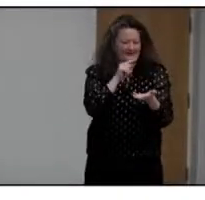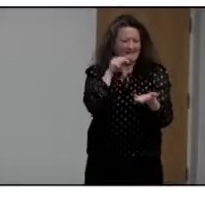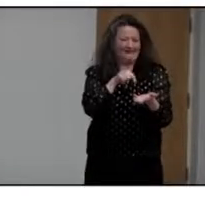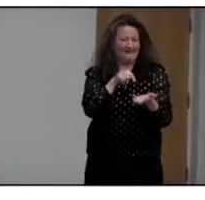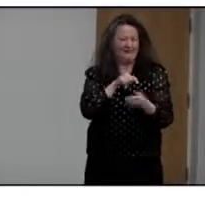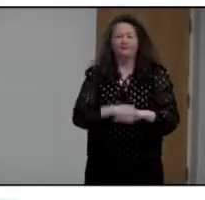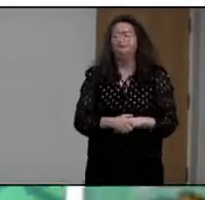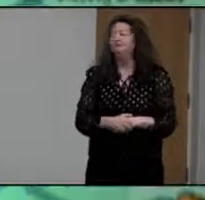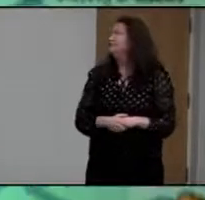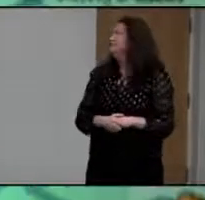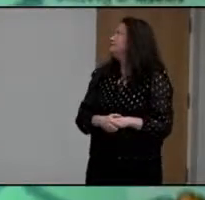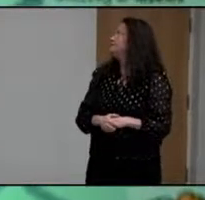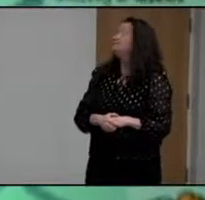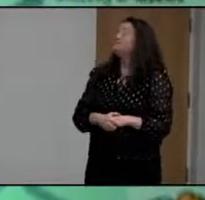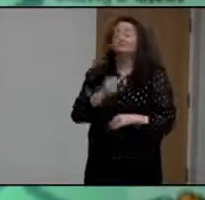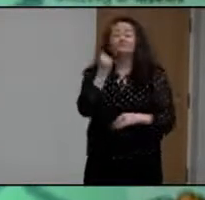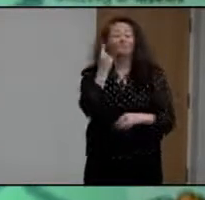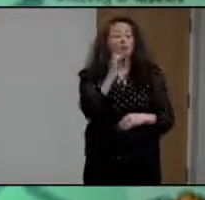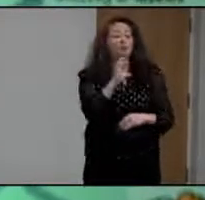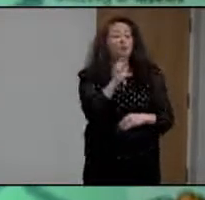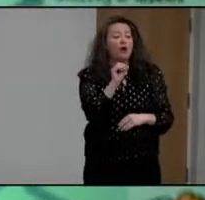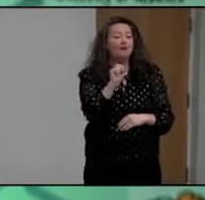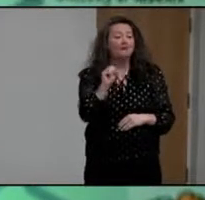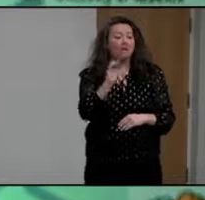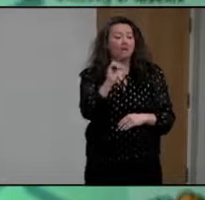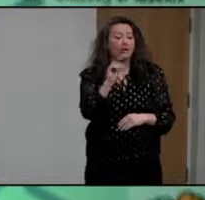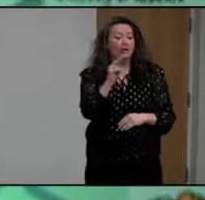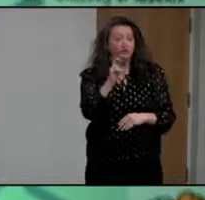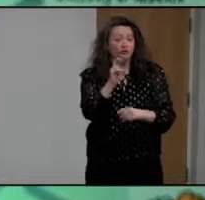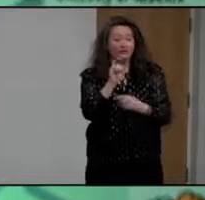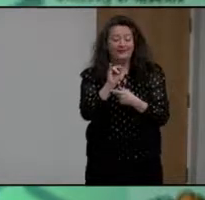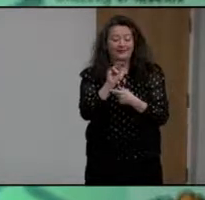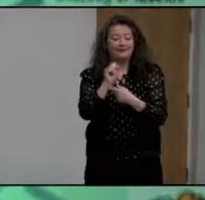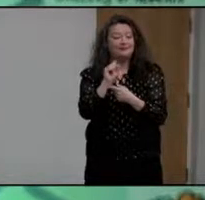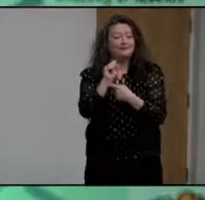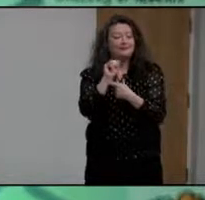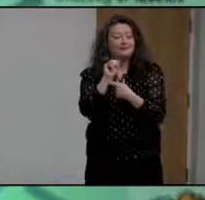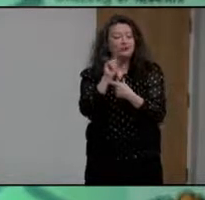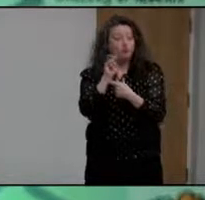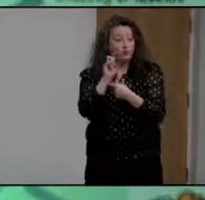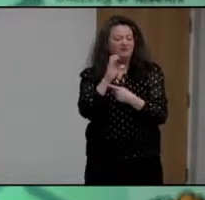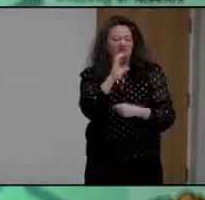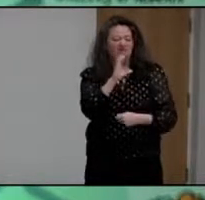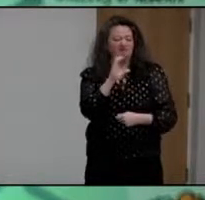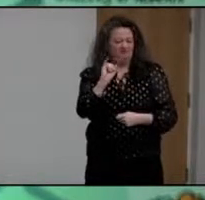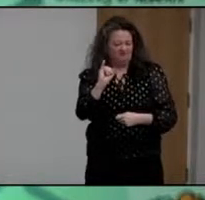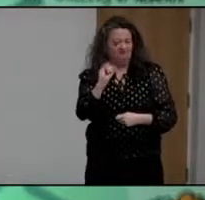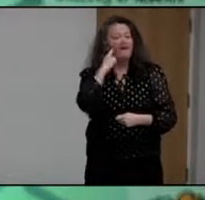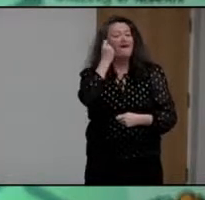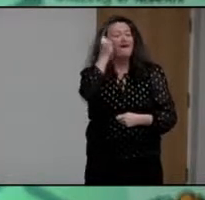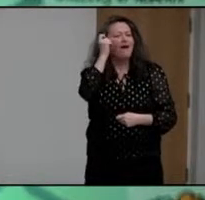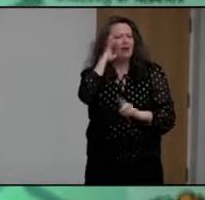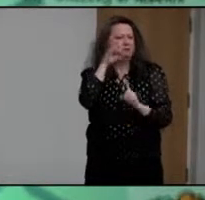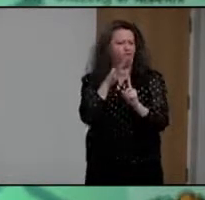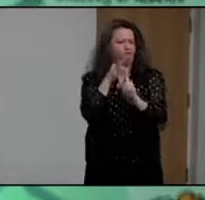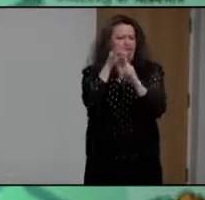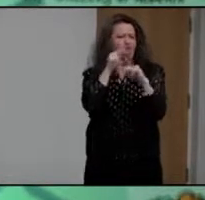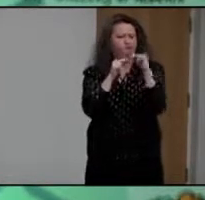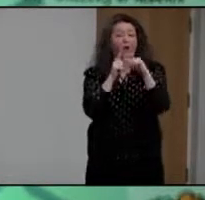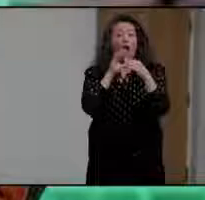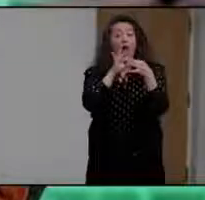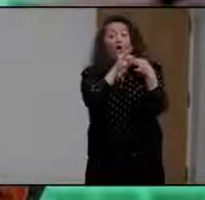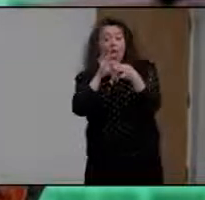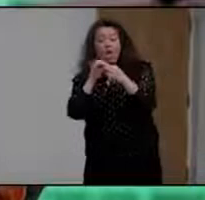The Cross Cancer Institute is a unique structure. It's a cancer-dedicated facility. It's not part of any other